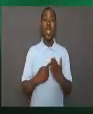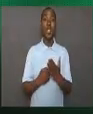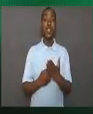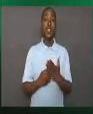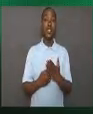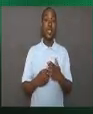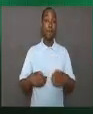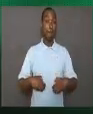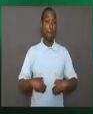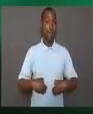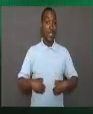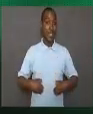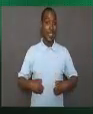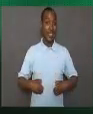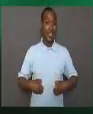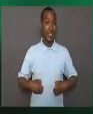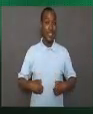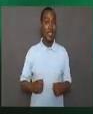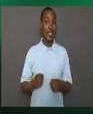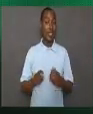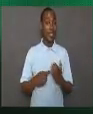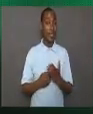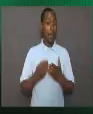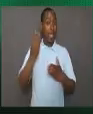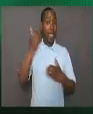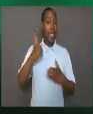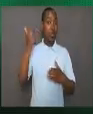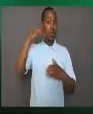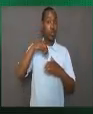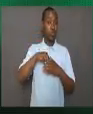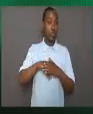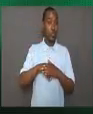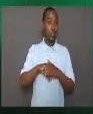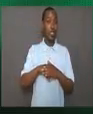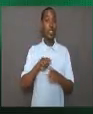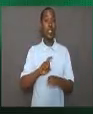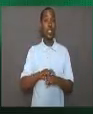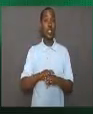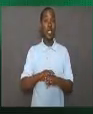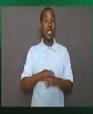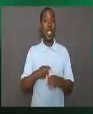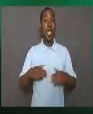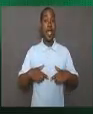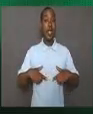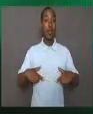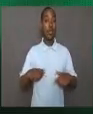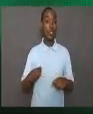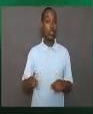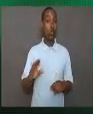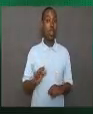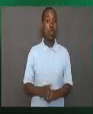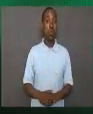muscles lift the ribs when inhaling and drop the ribs when the